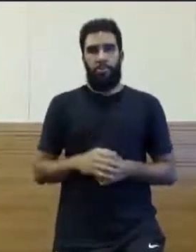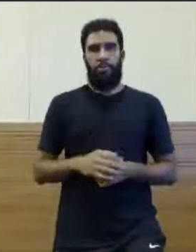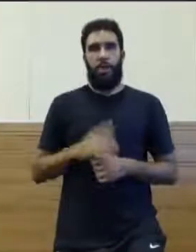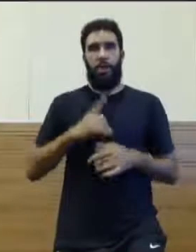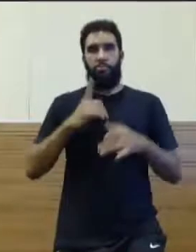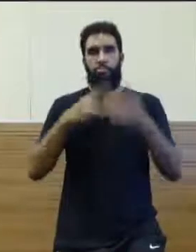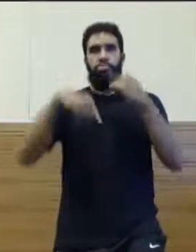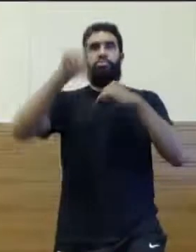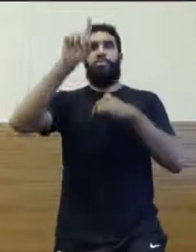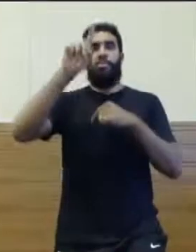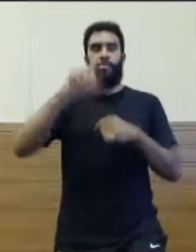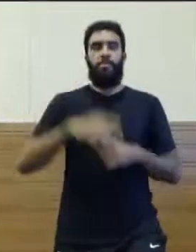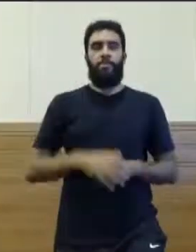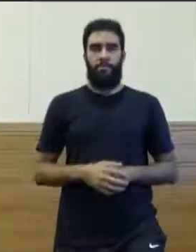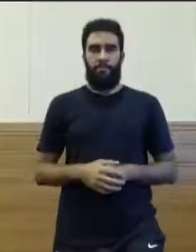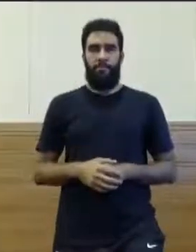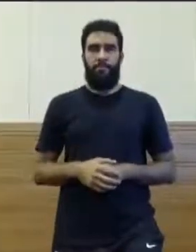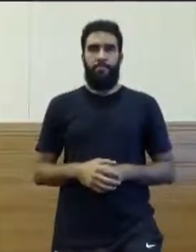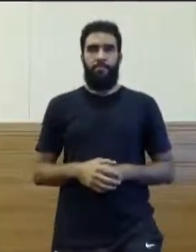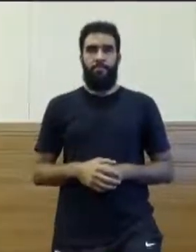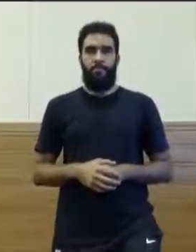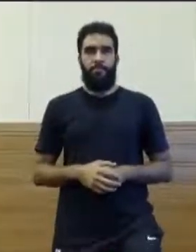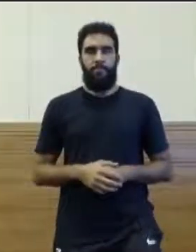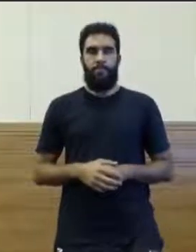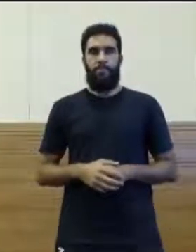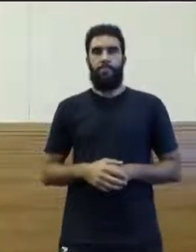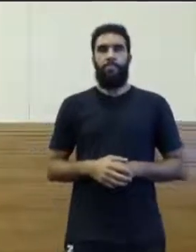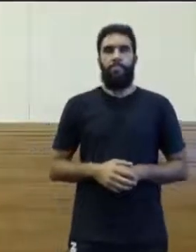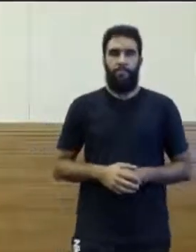help us to give this qualitative